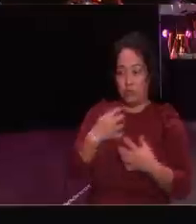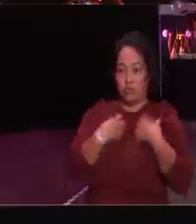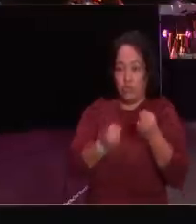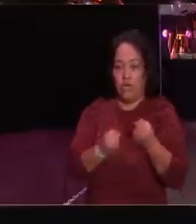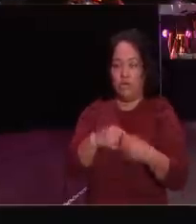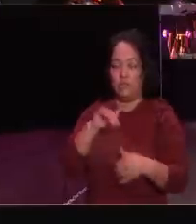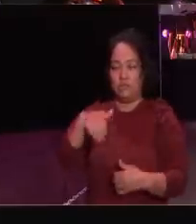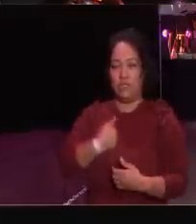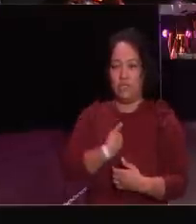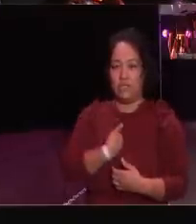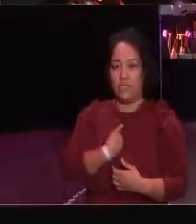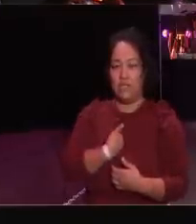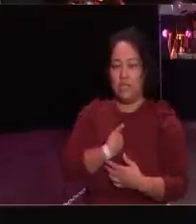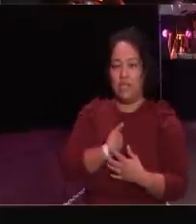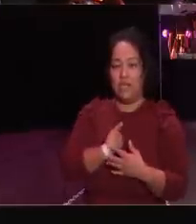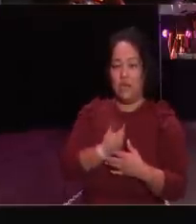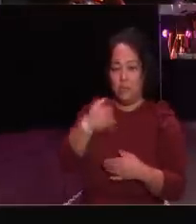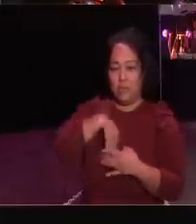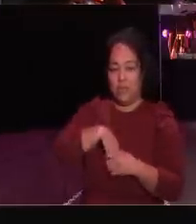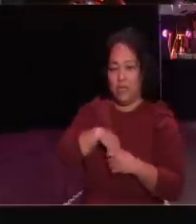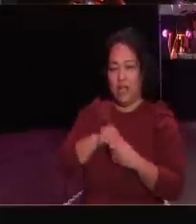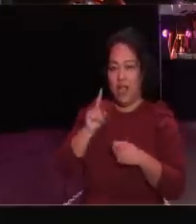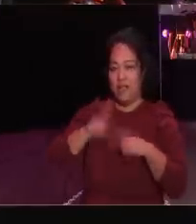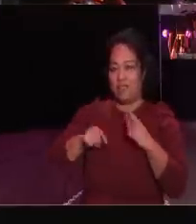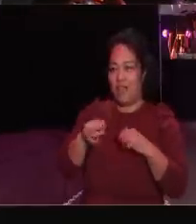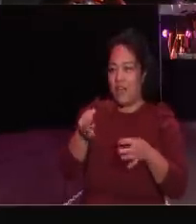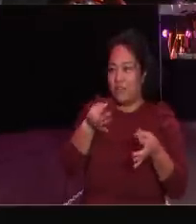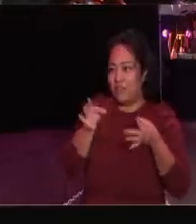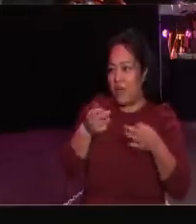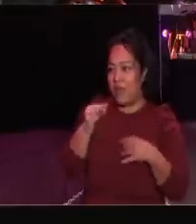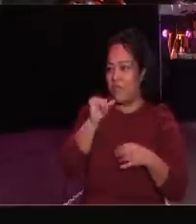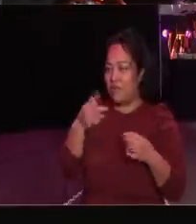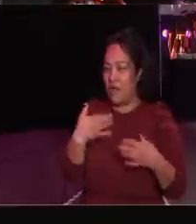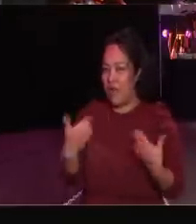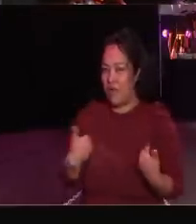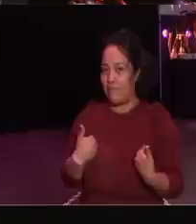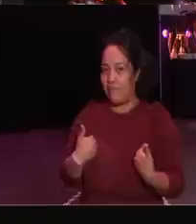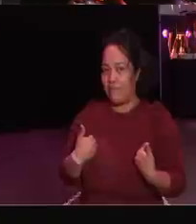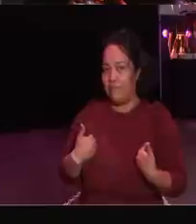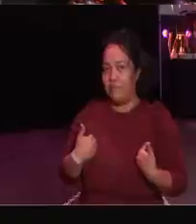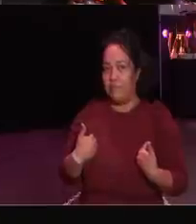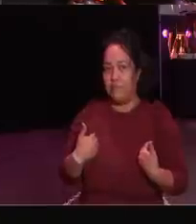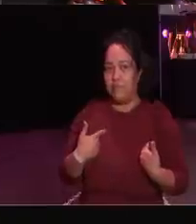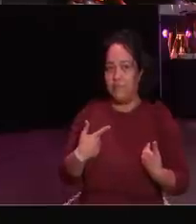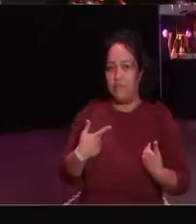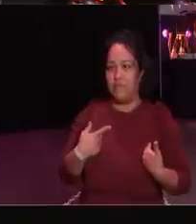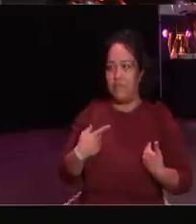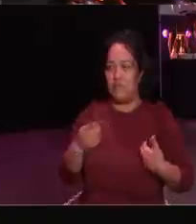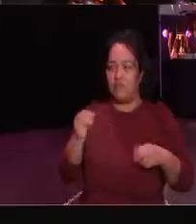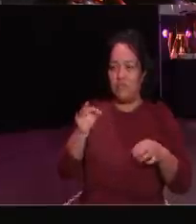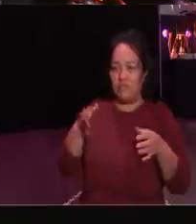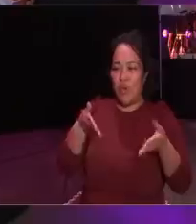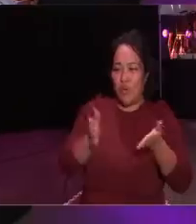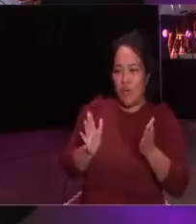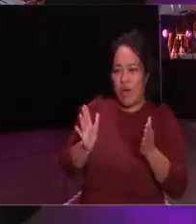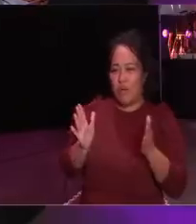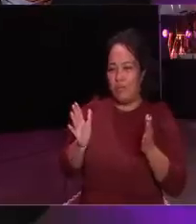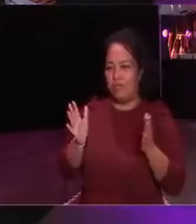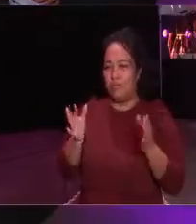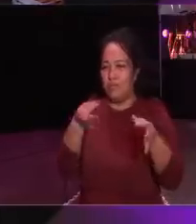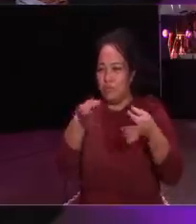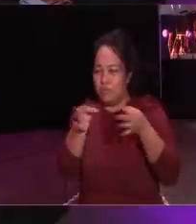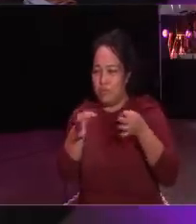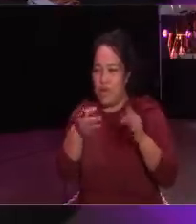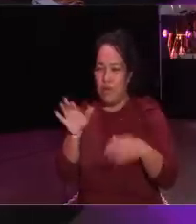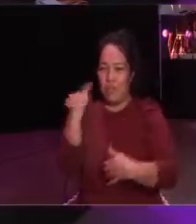tienes. That I cannot explain it if you don't have it. No hay manera de explicar el poder del Espíritu Santo. There's not a way to explain the power of the Holy